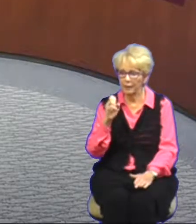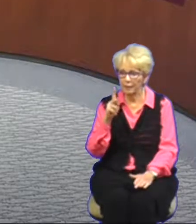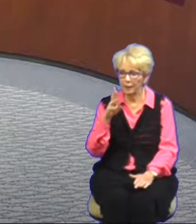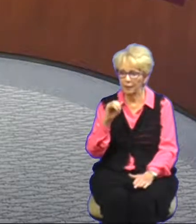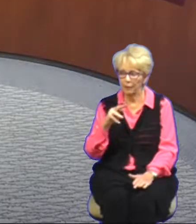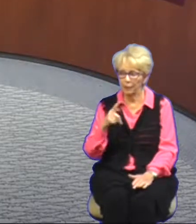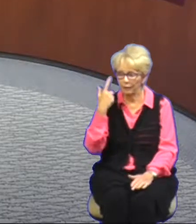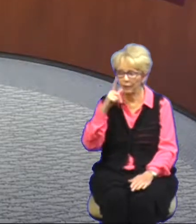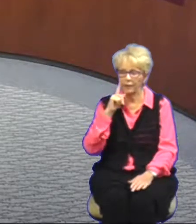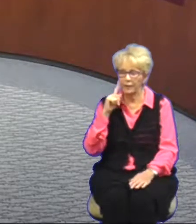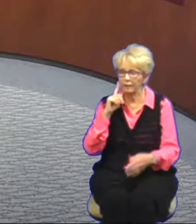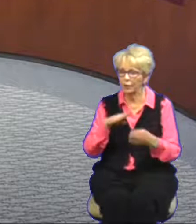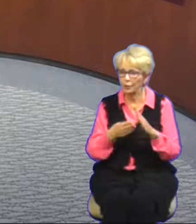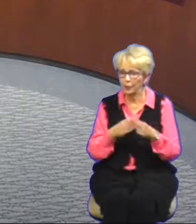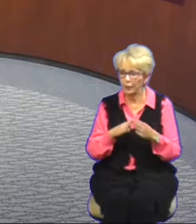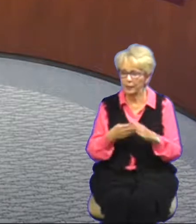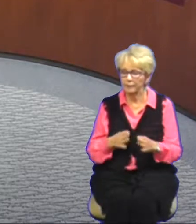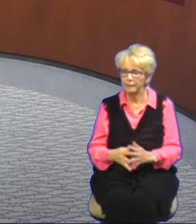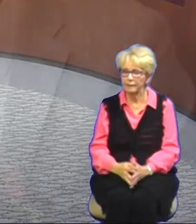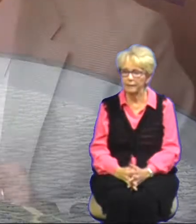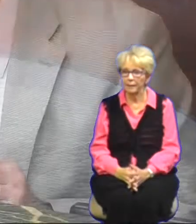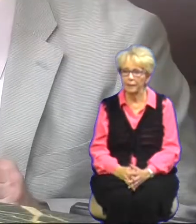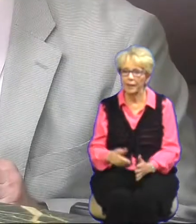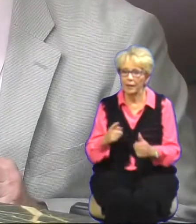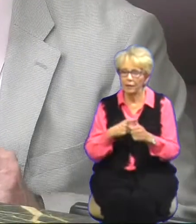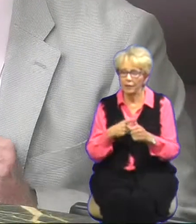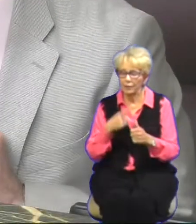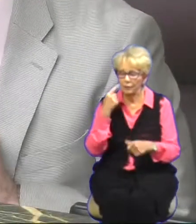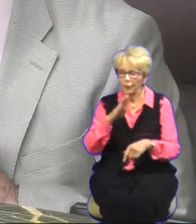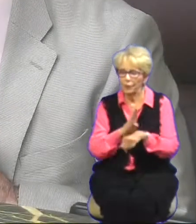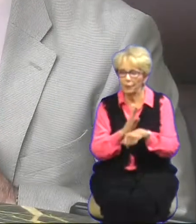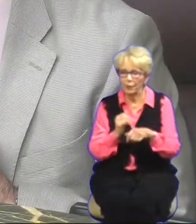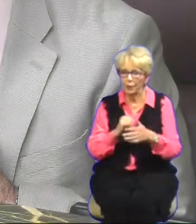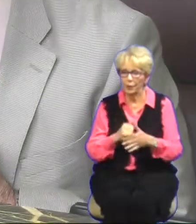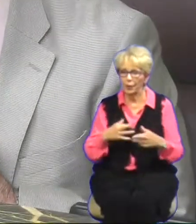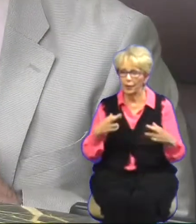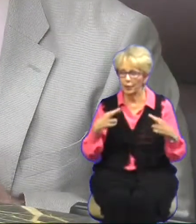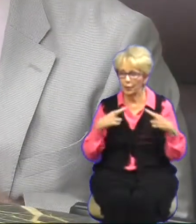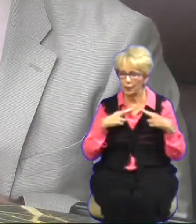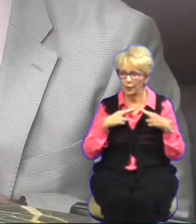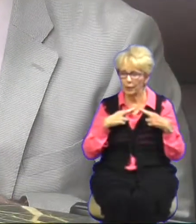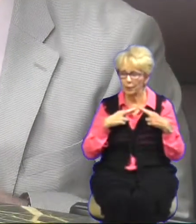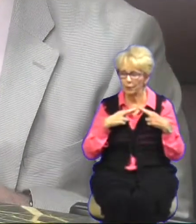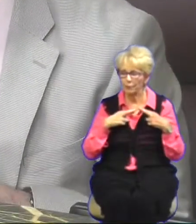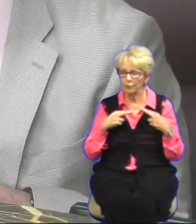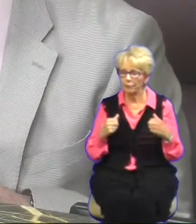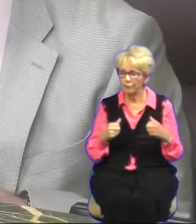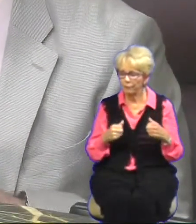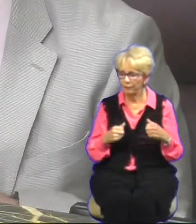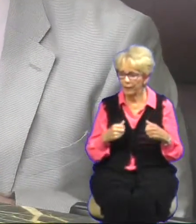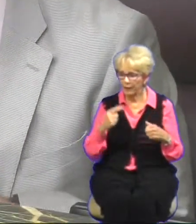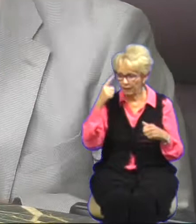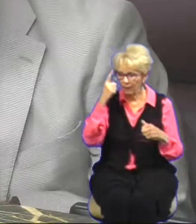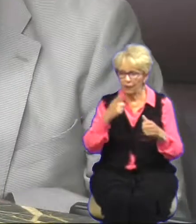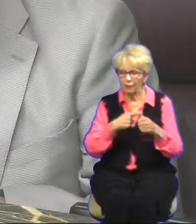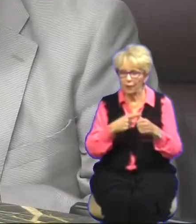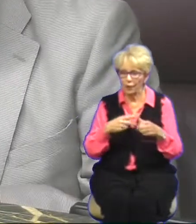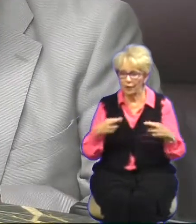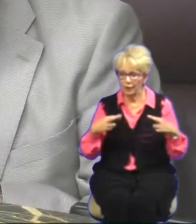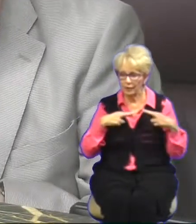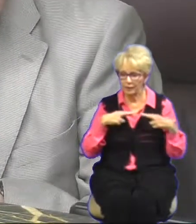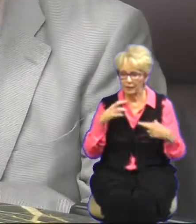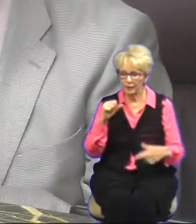our Interpreter for the Deaf Community. Our first order of business is a retiree resolution. And I think our first retiree is